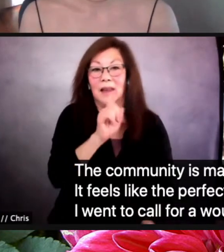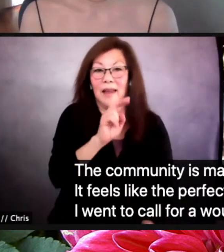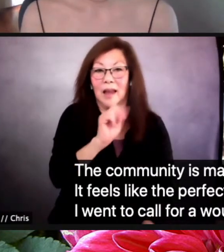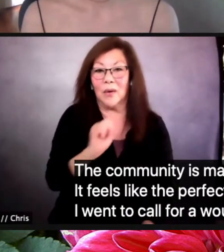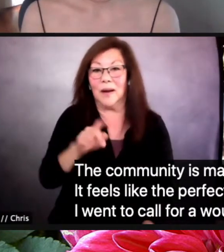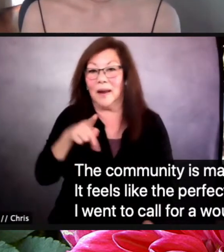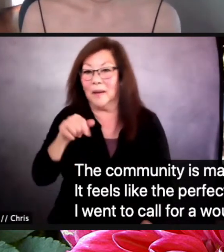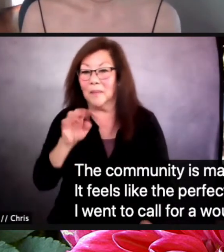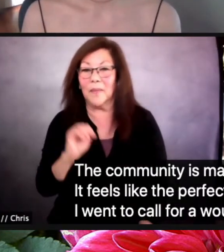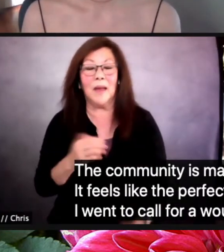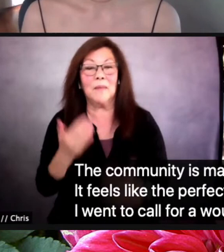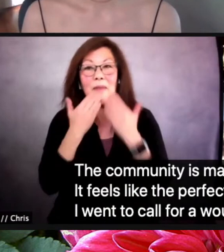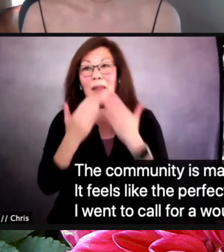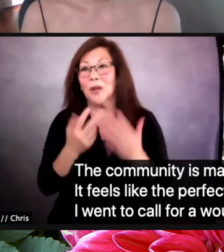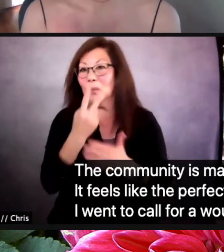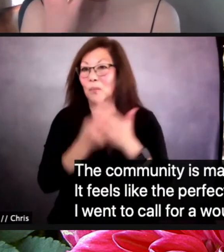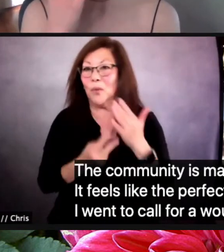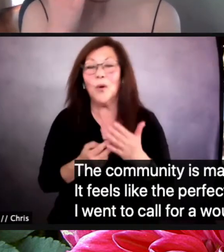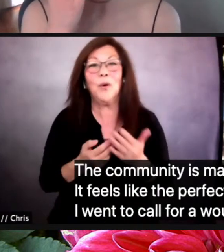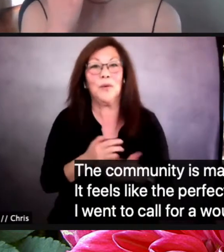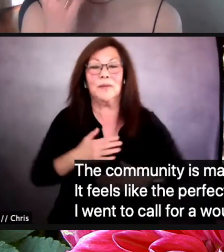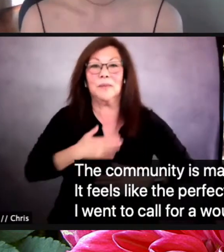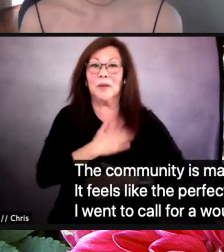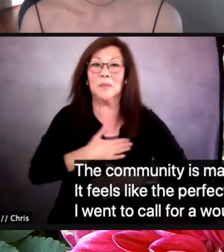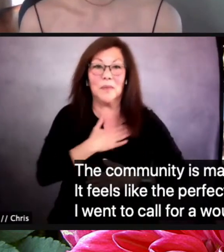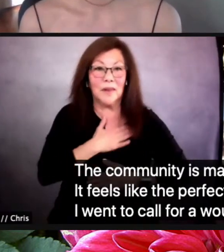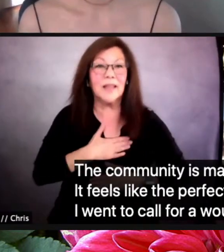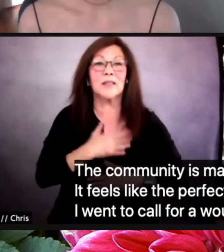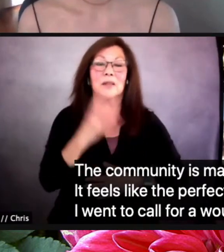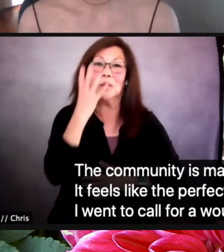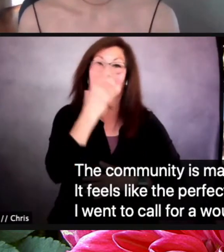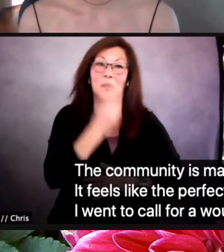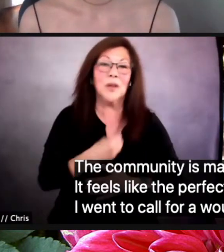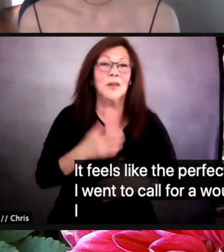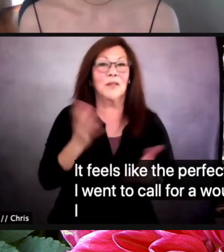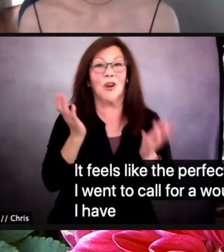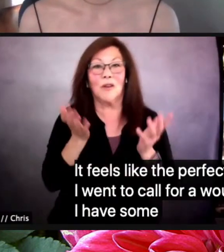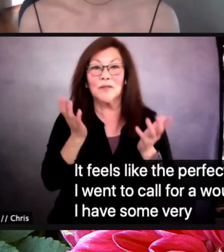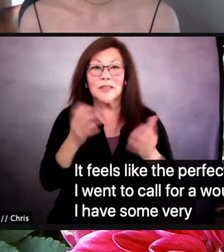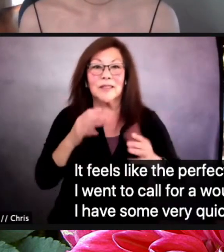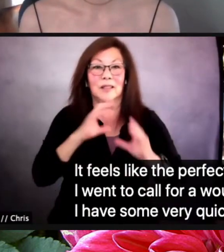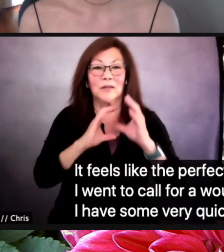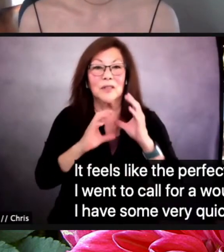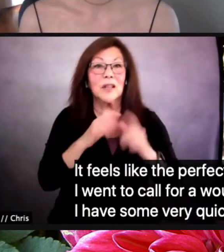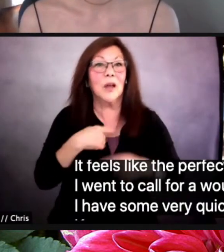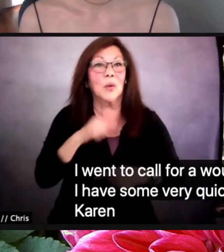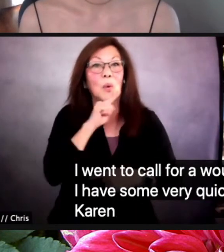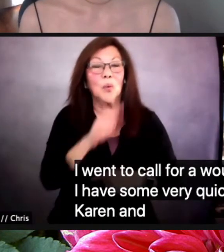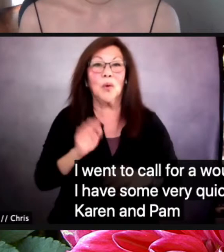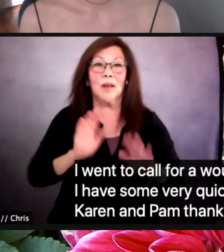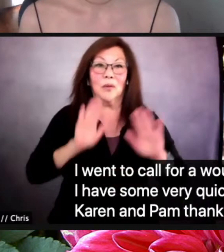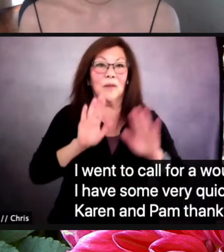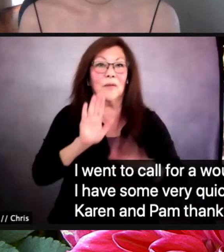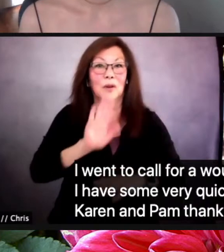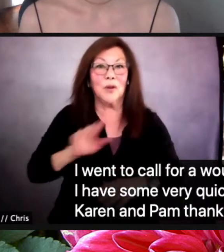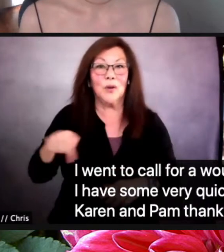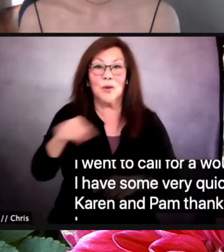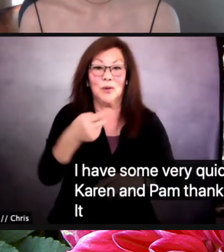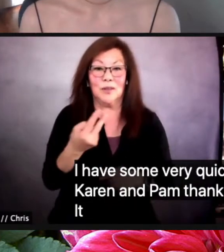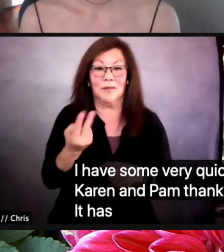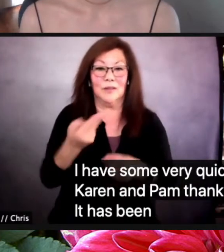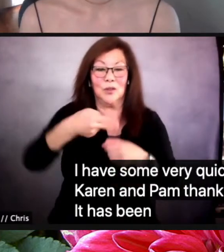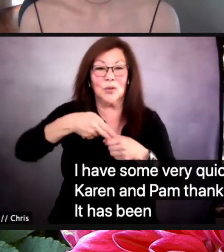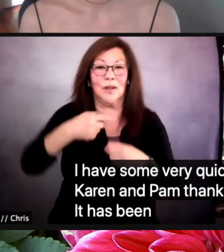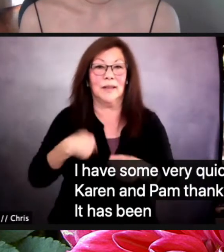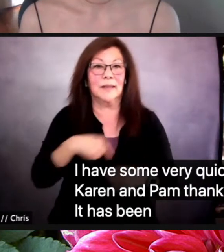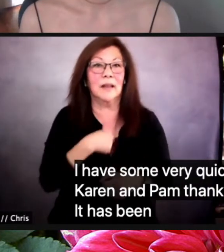here. It has been such a pleasure. This has been such a beautiful conversation, and we're so grateful for your joining us. I want to